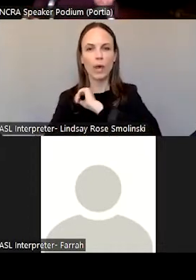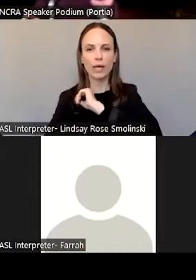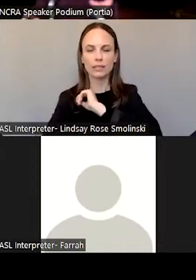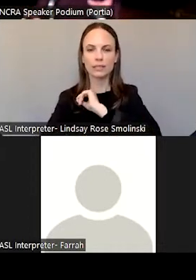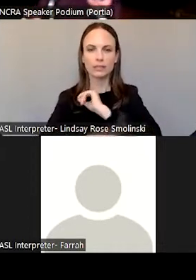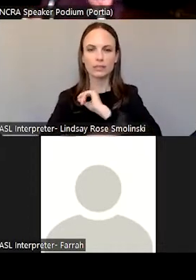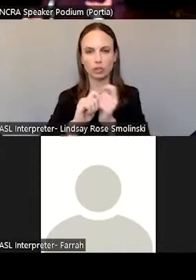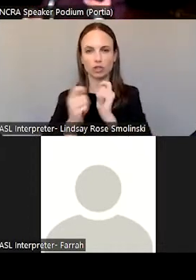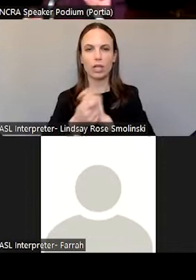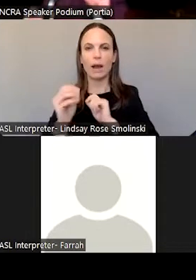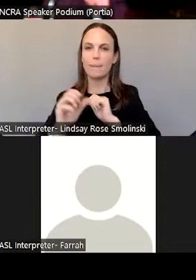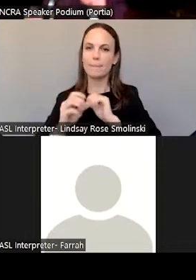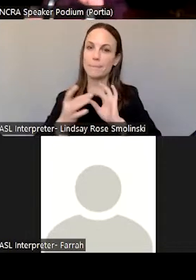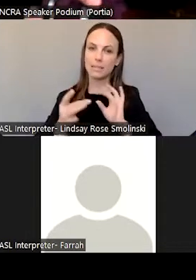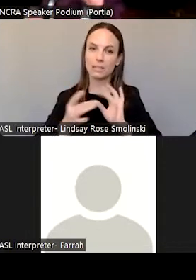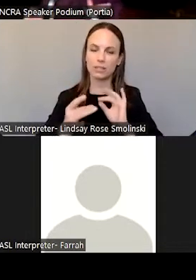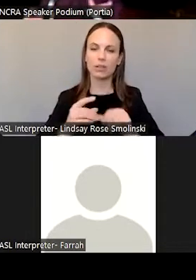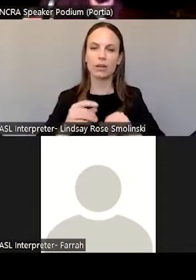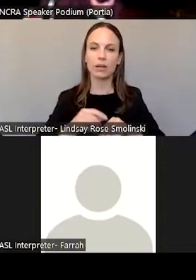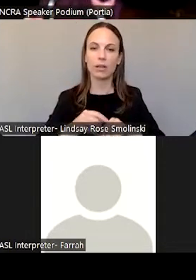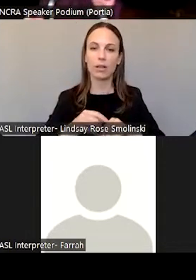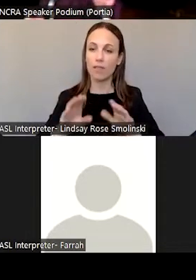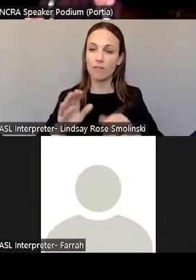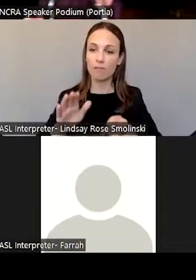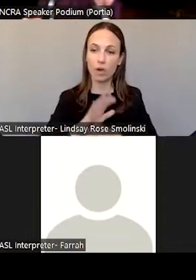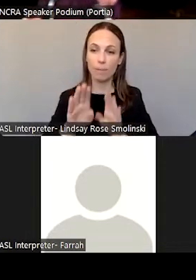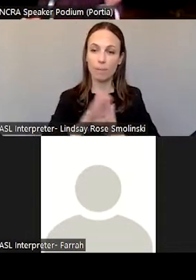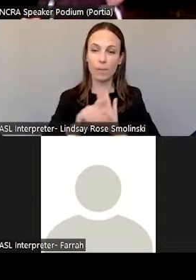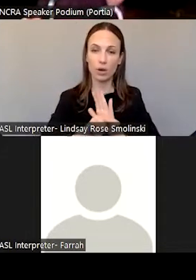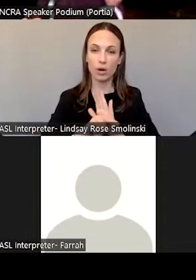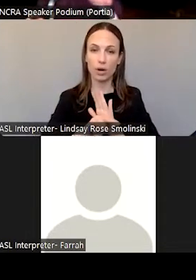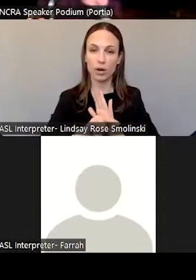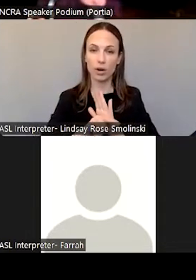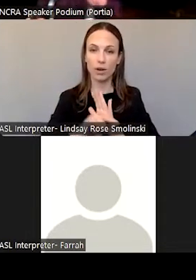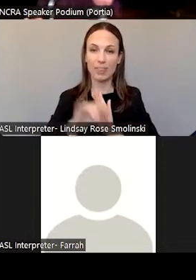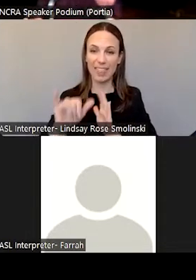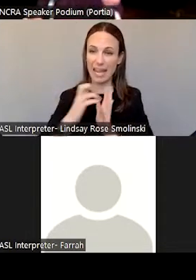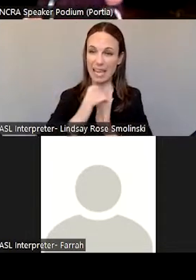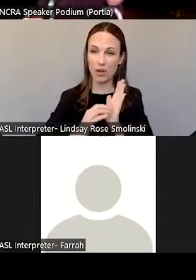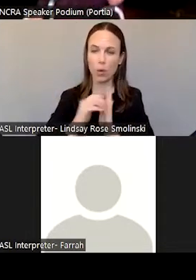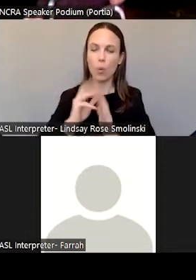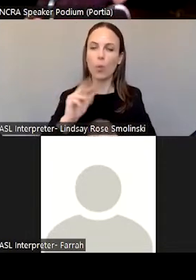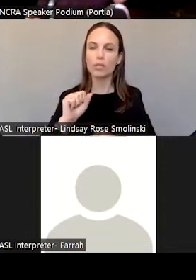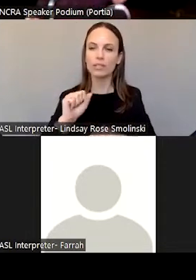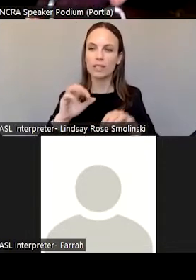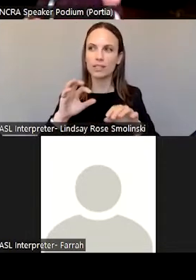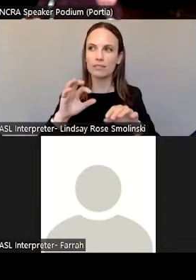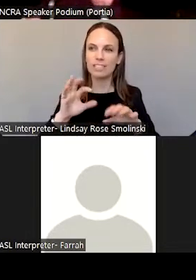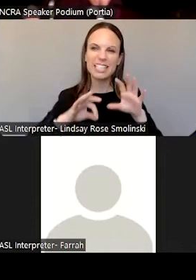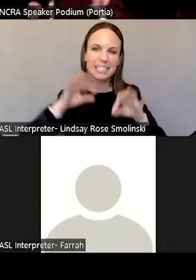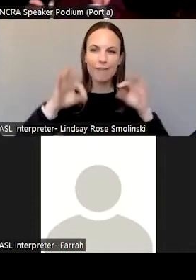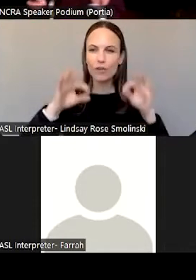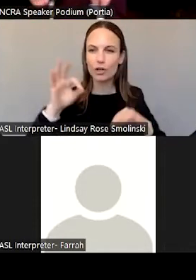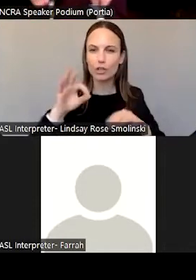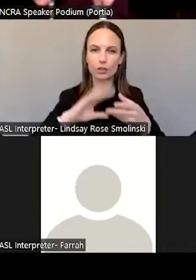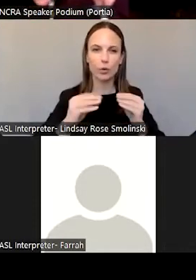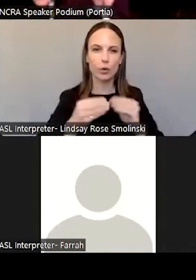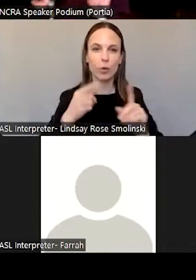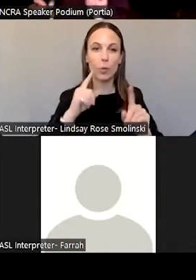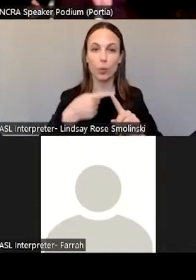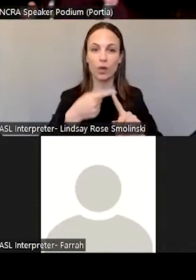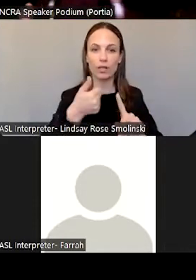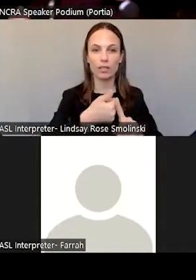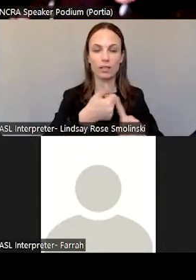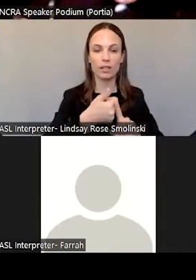zero waste messaging. And the whole background of the carbon calculator was really a discovery story of Jessica's when